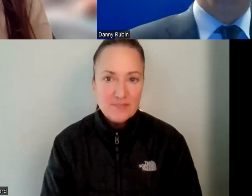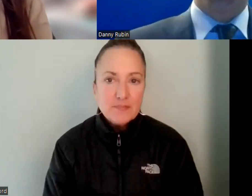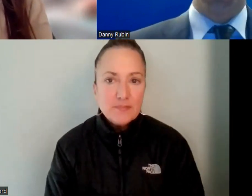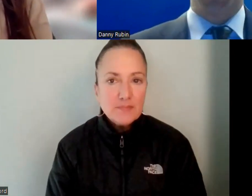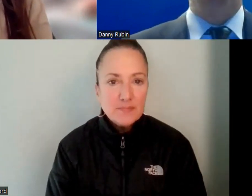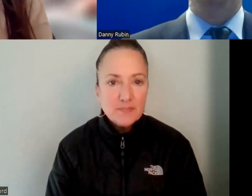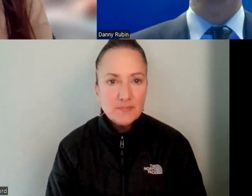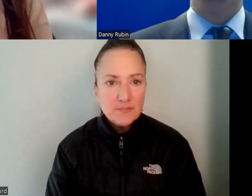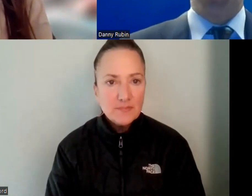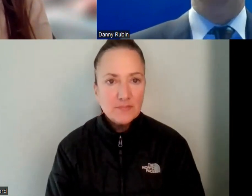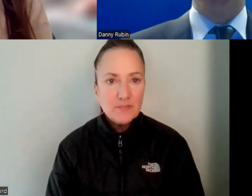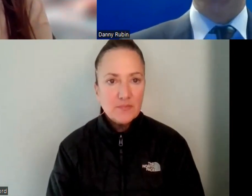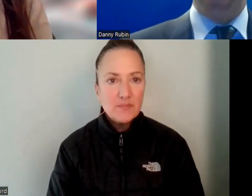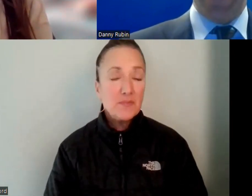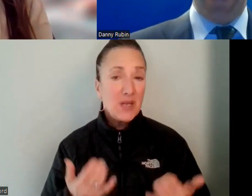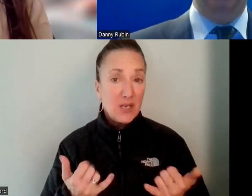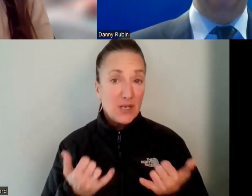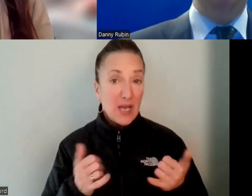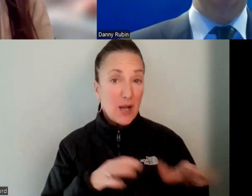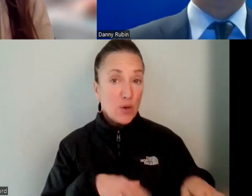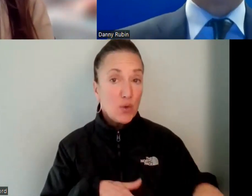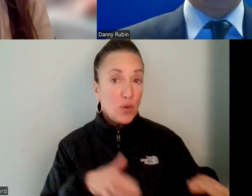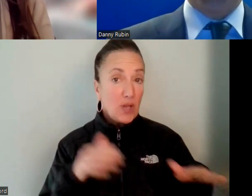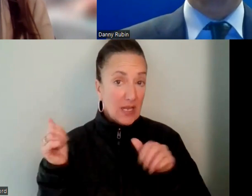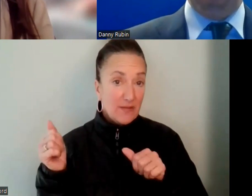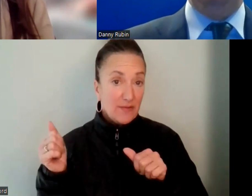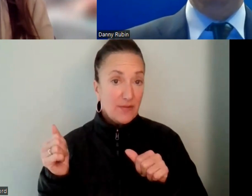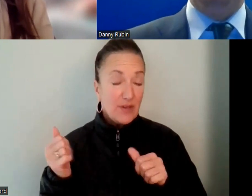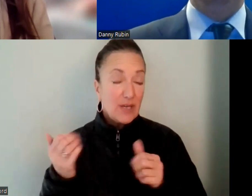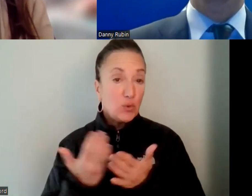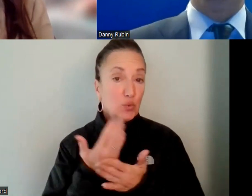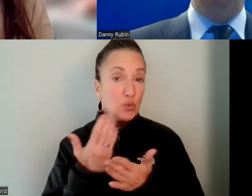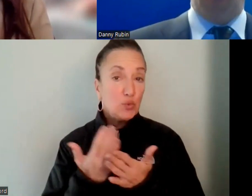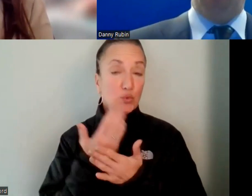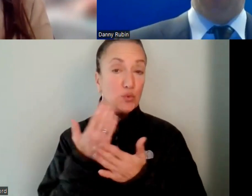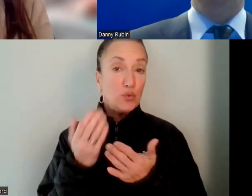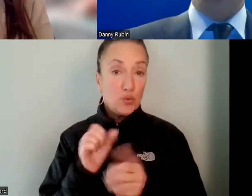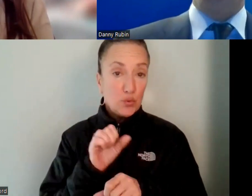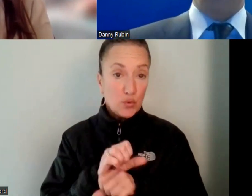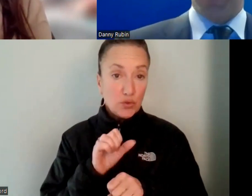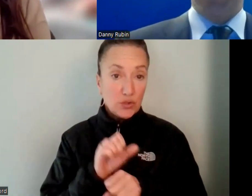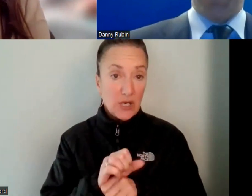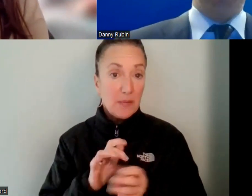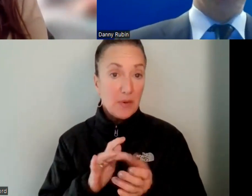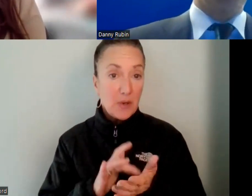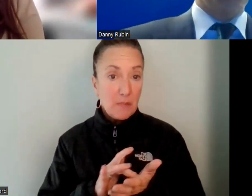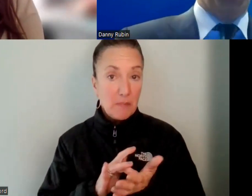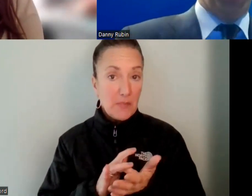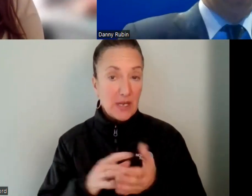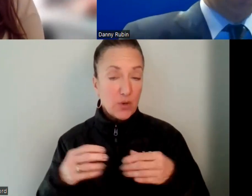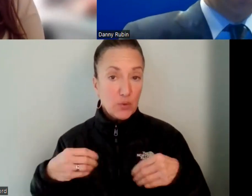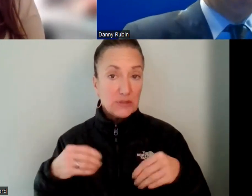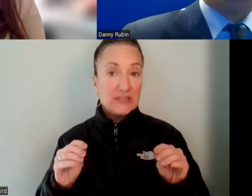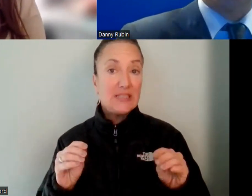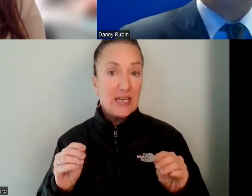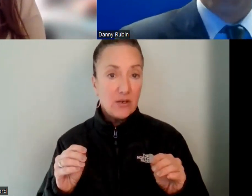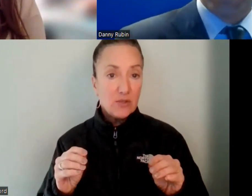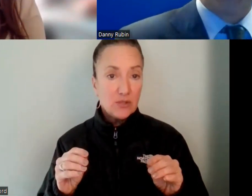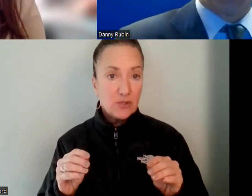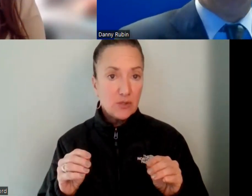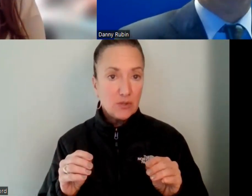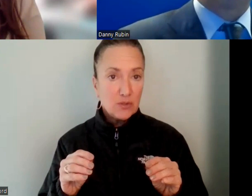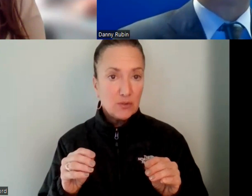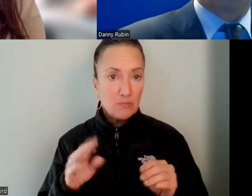You've moved on. You're starting a brand new job at a medical sales role on Monday. But do